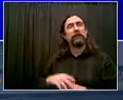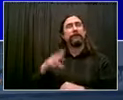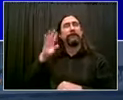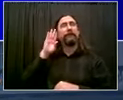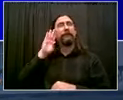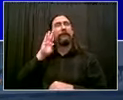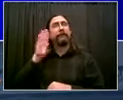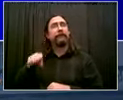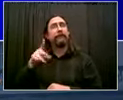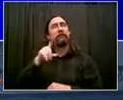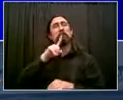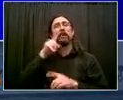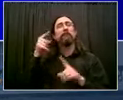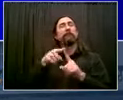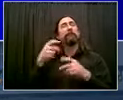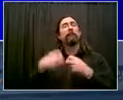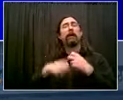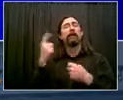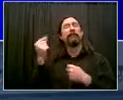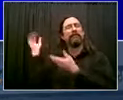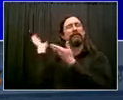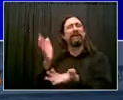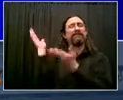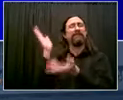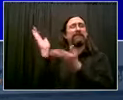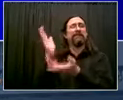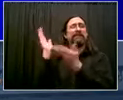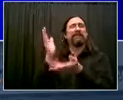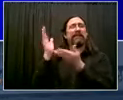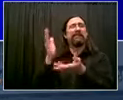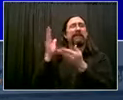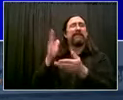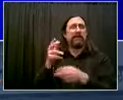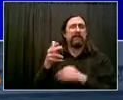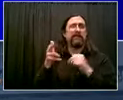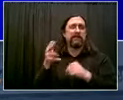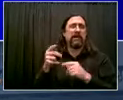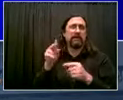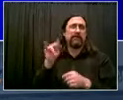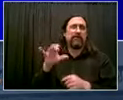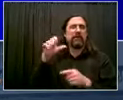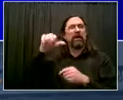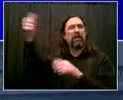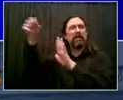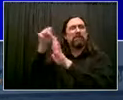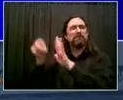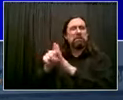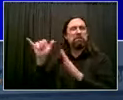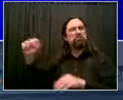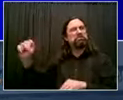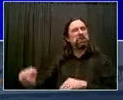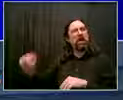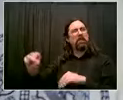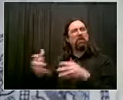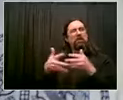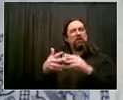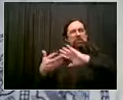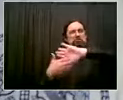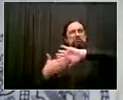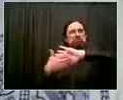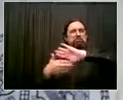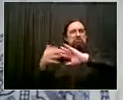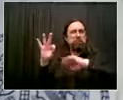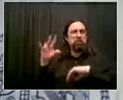And he said something that really touched me. said, is this the final straw? Is this the tragedy that will finally convince our